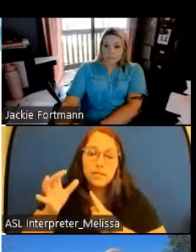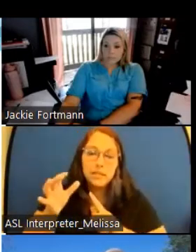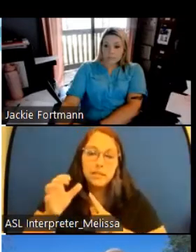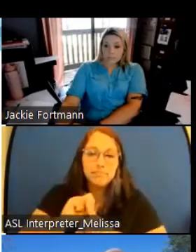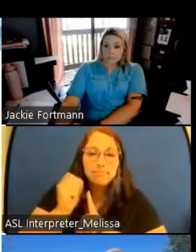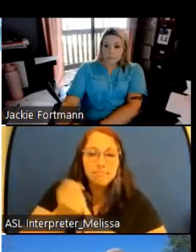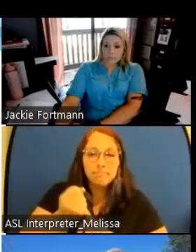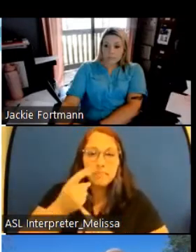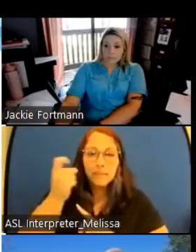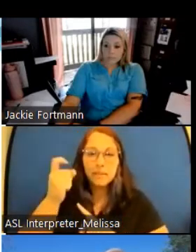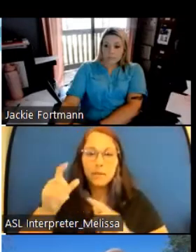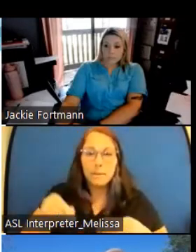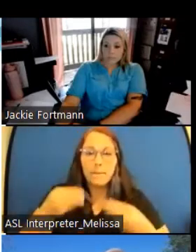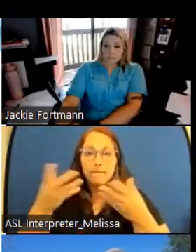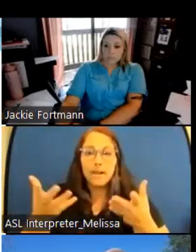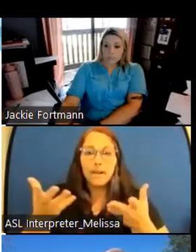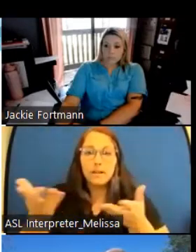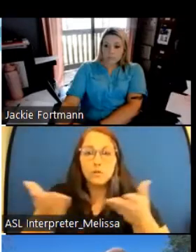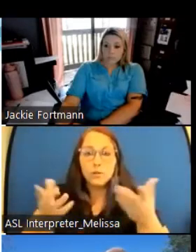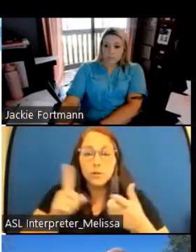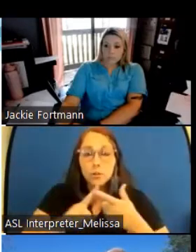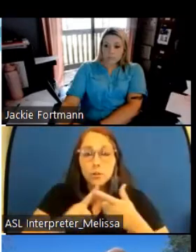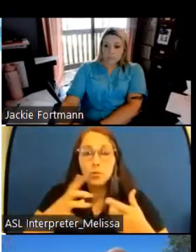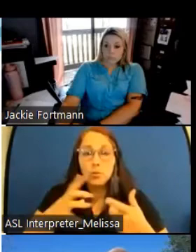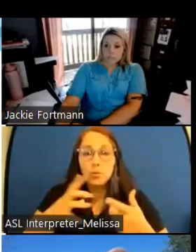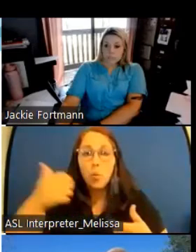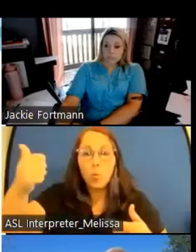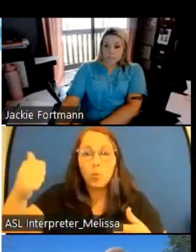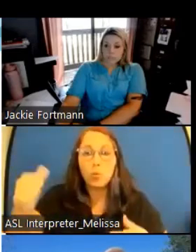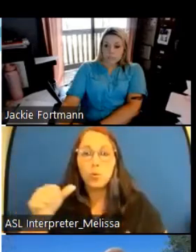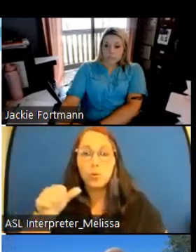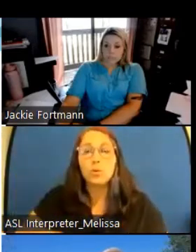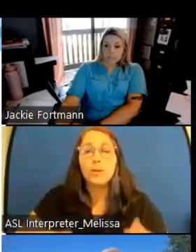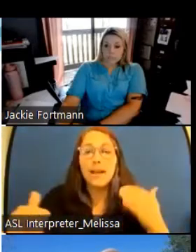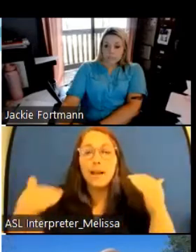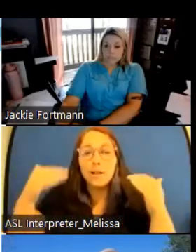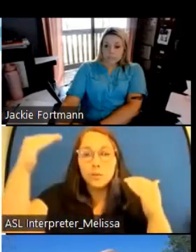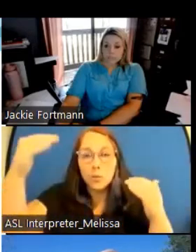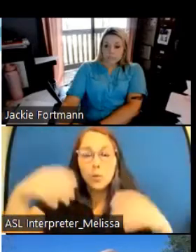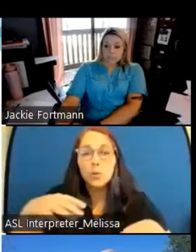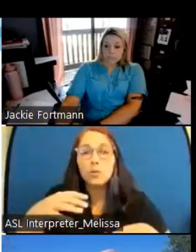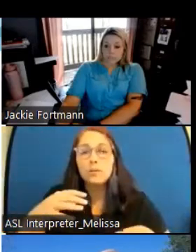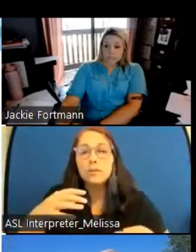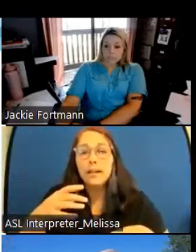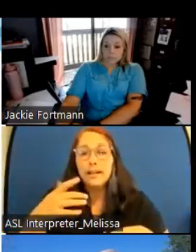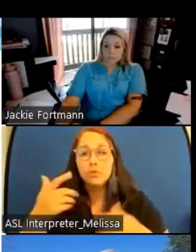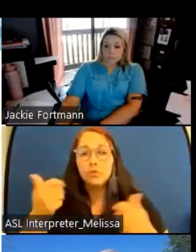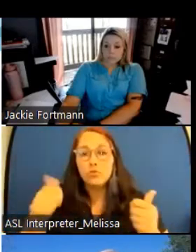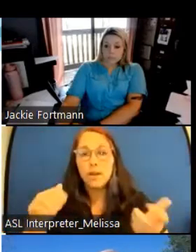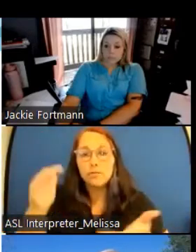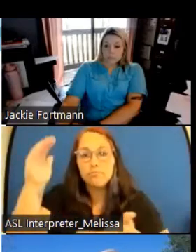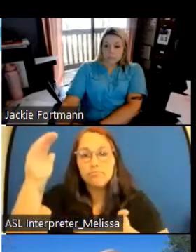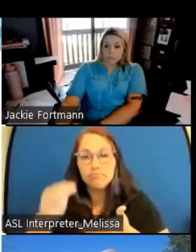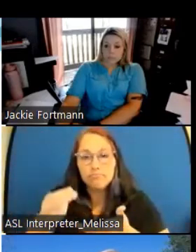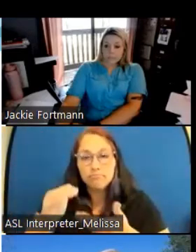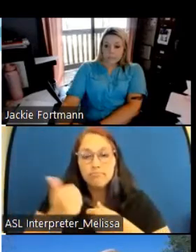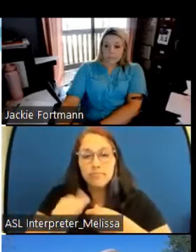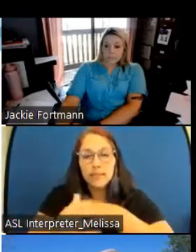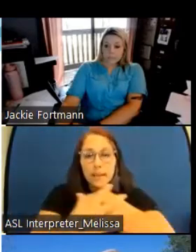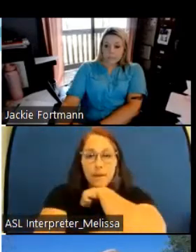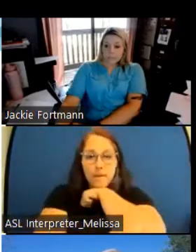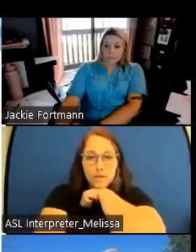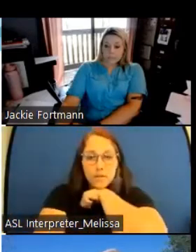also alleviate issues of poverty. With the health, the housing, and transportation, and how those